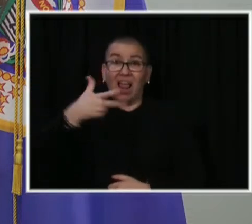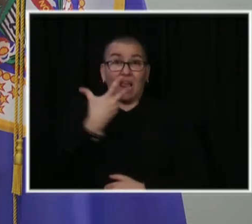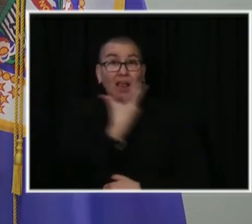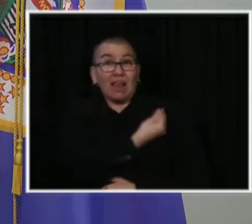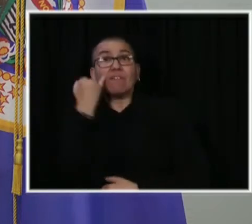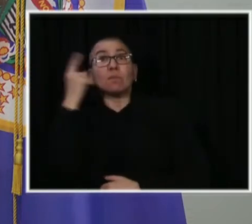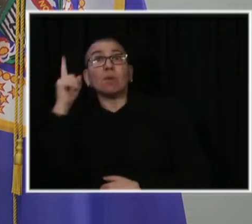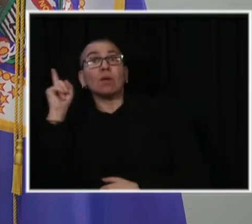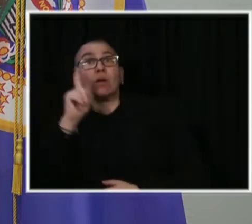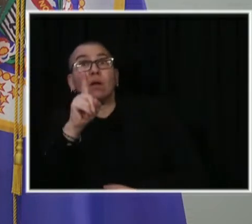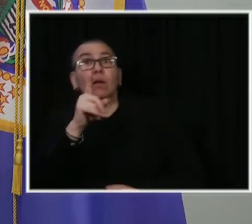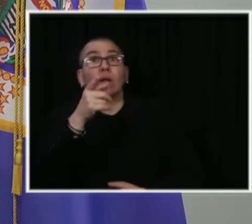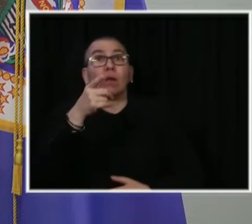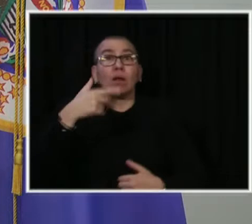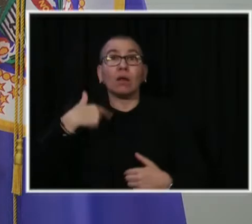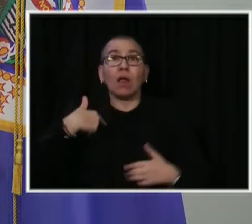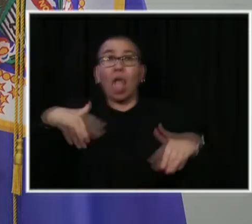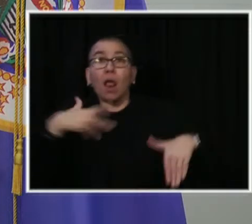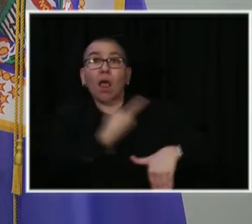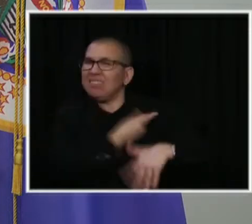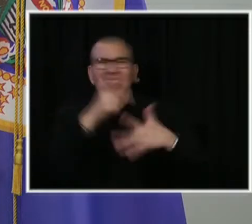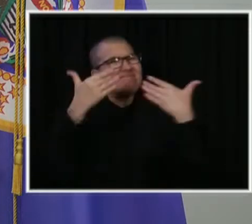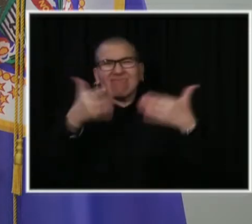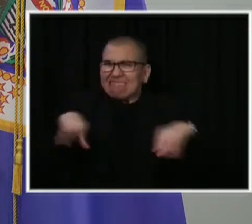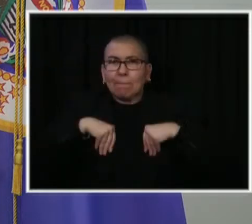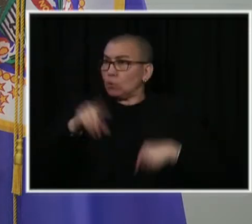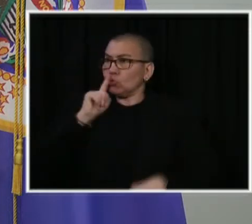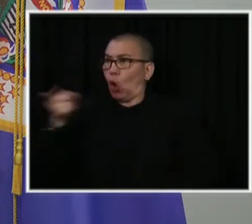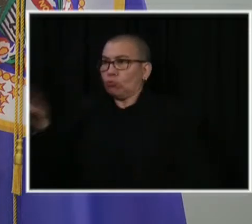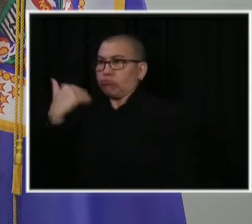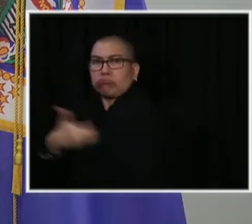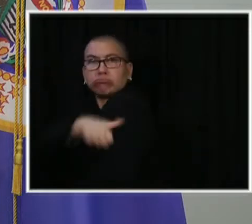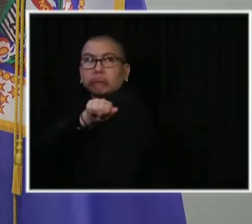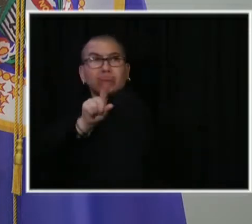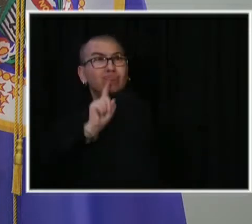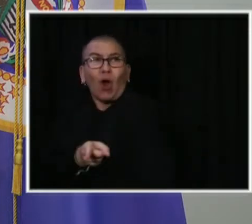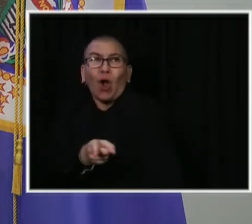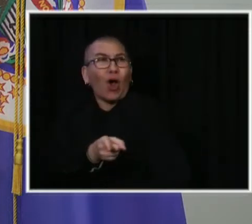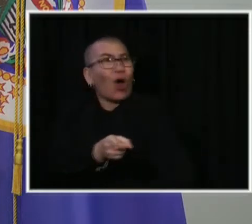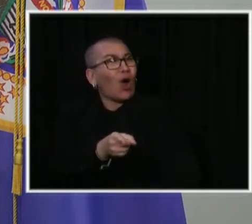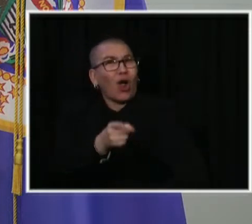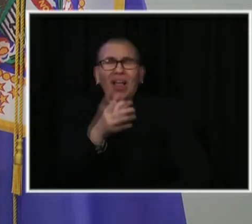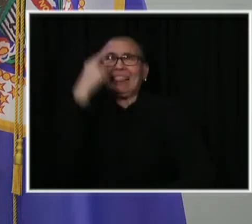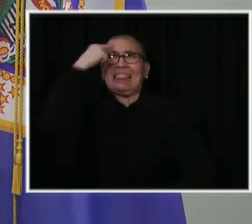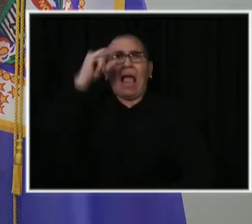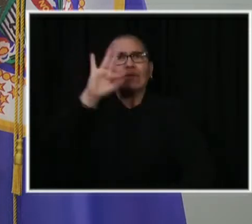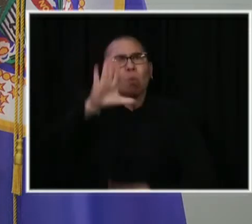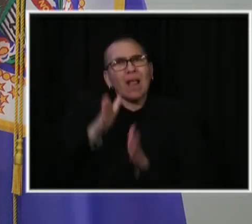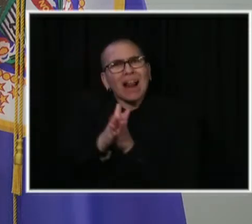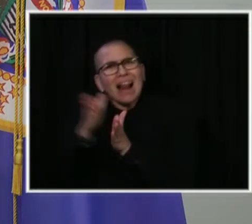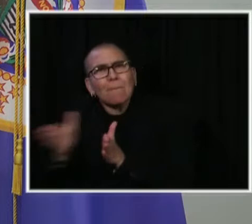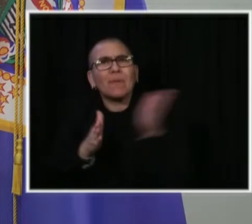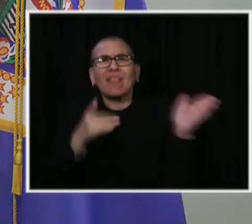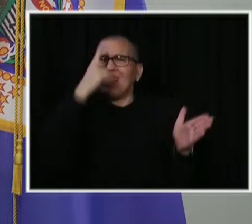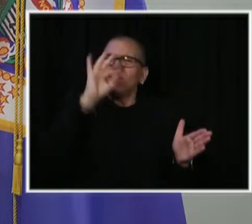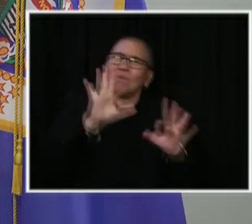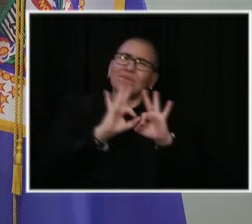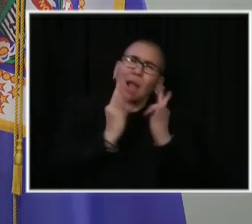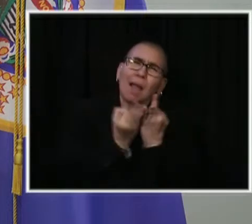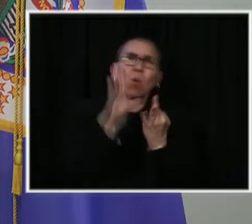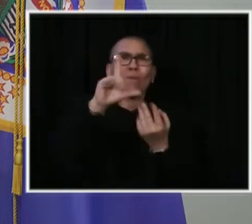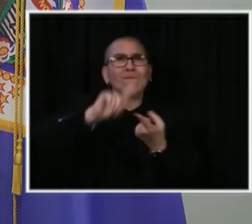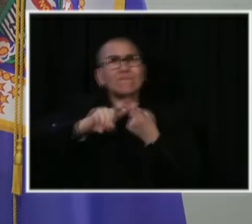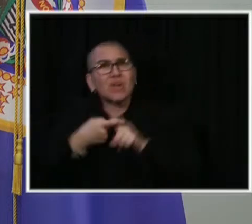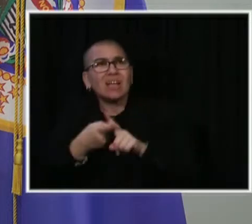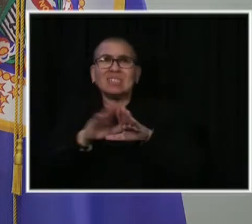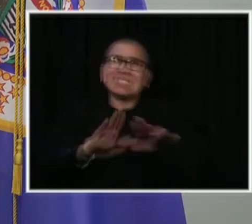And again, what I need you to do is talk to your neighbors, talk to your relatives, talk to those folks who maybe haven't got it done yet, and just say, let's just